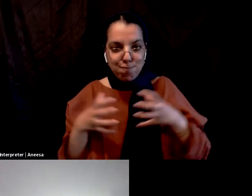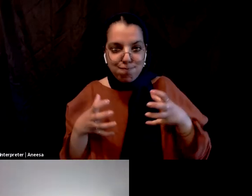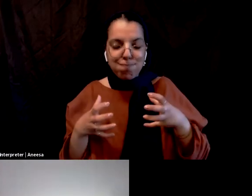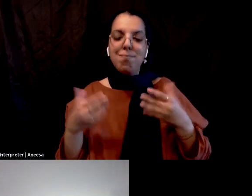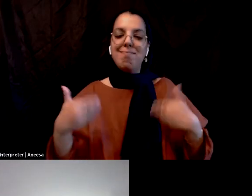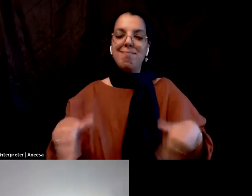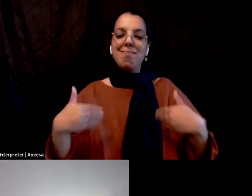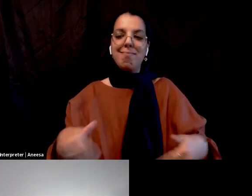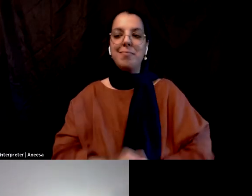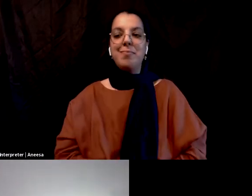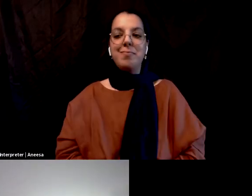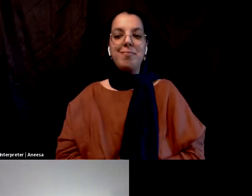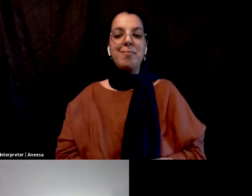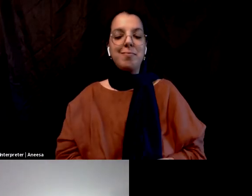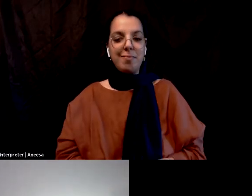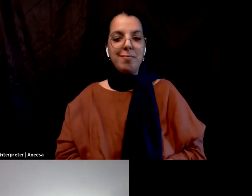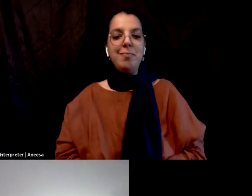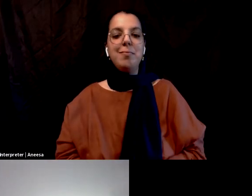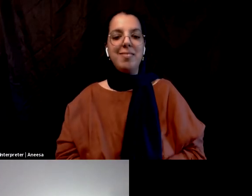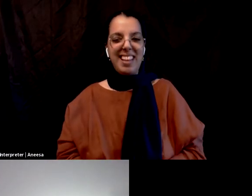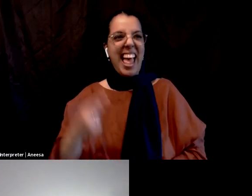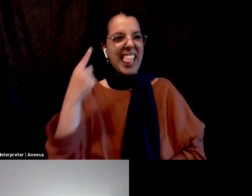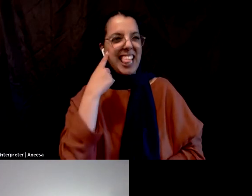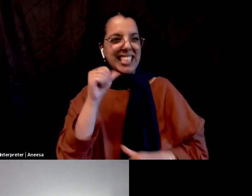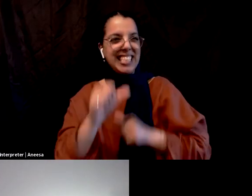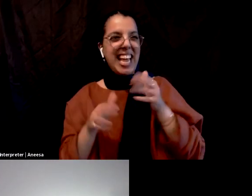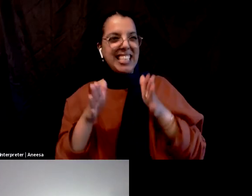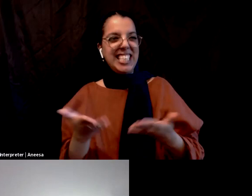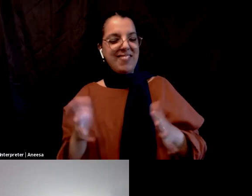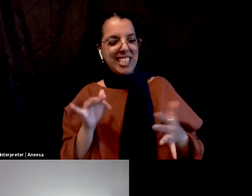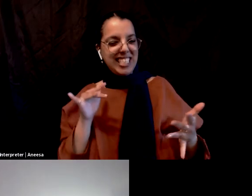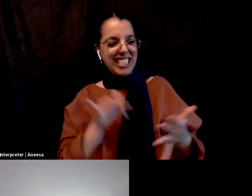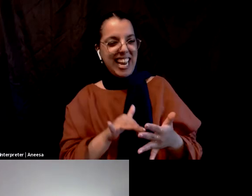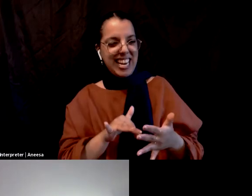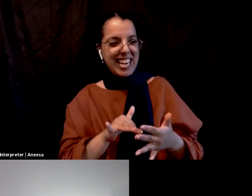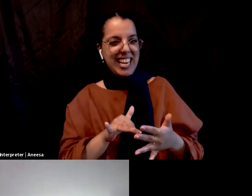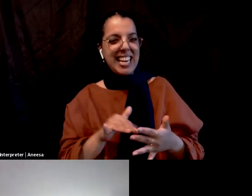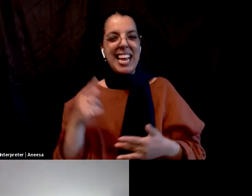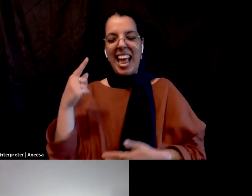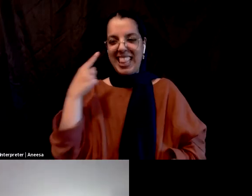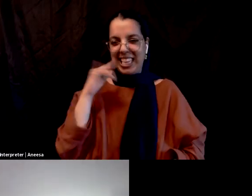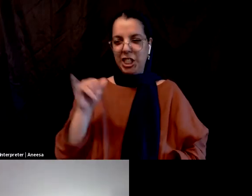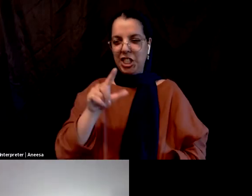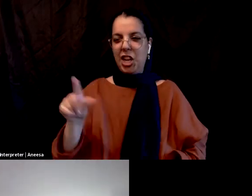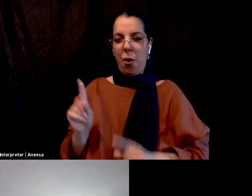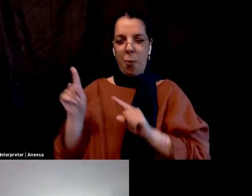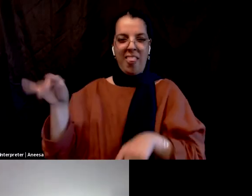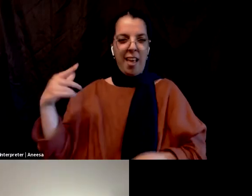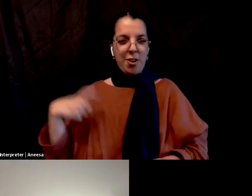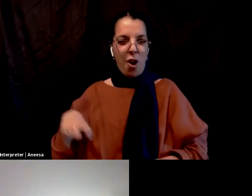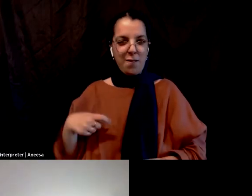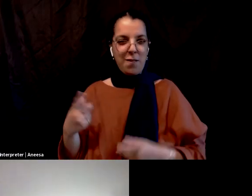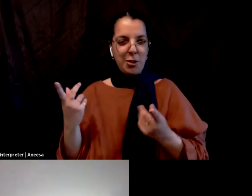believe a study was done that by 2035, Jill would remember, I think Jill went to the conference where they were presenting on this